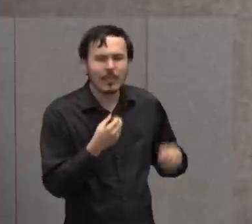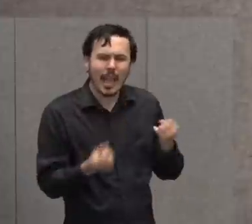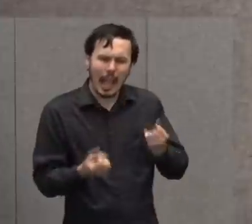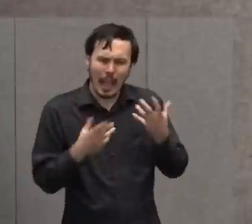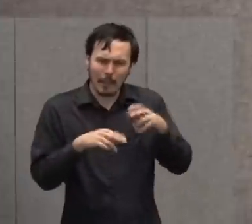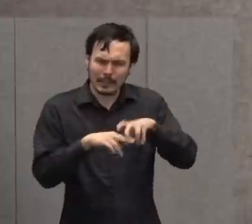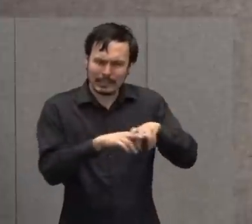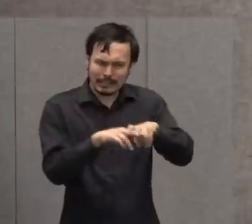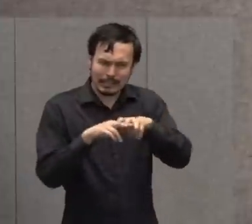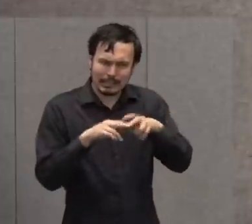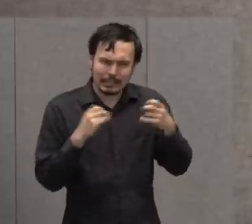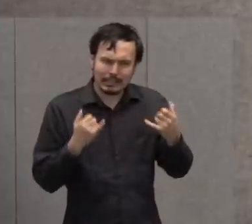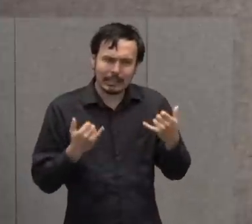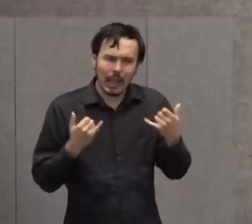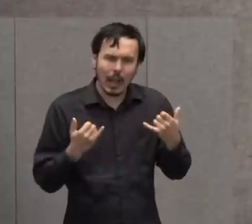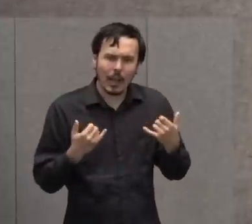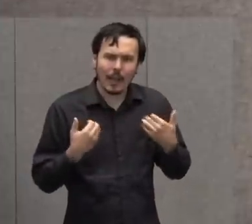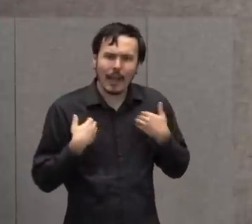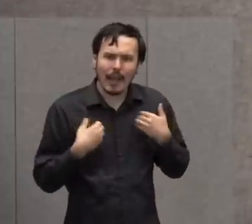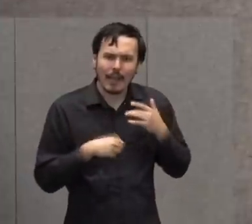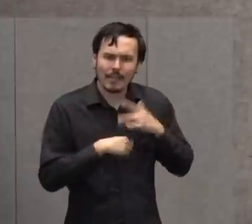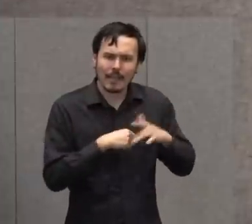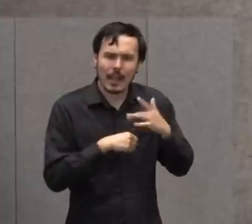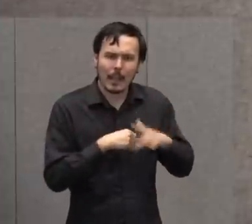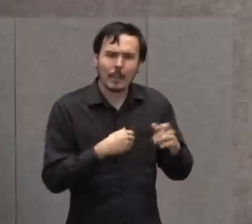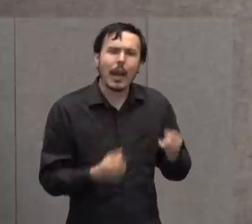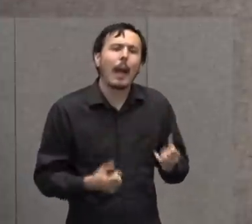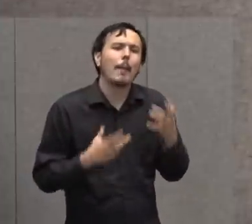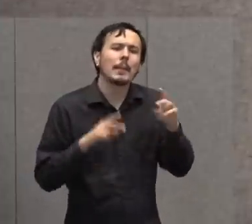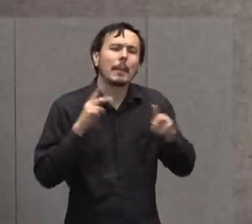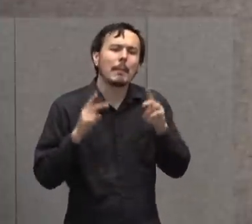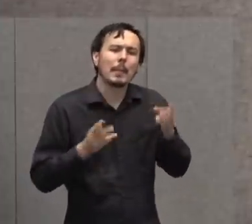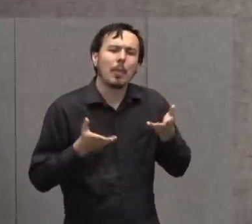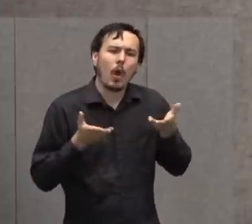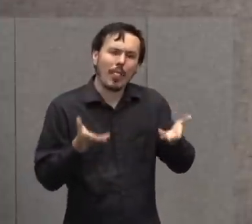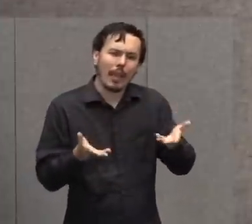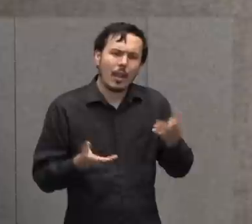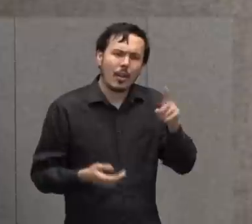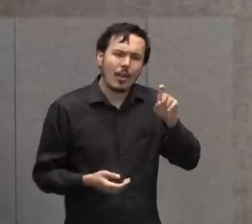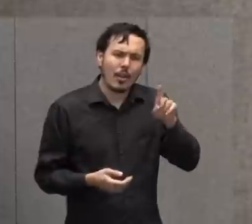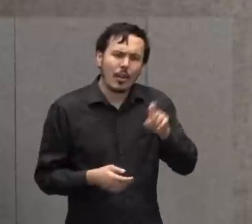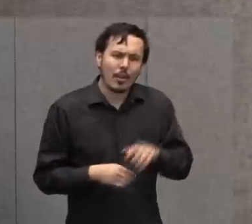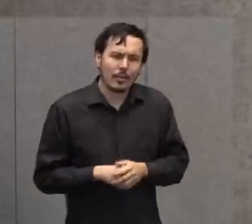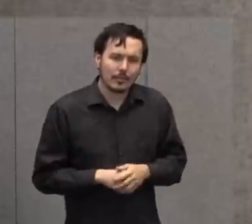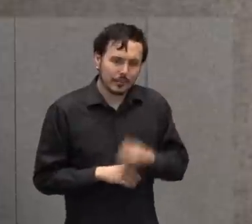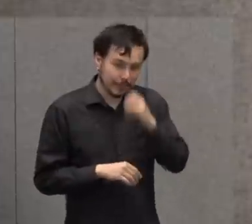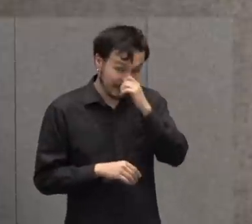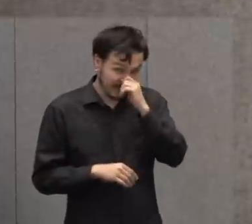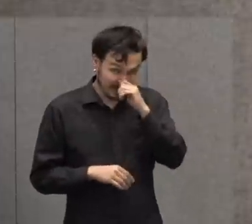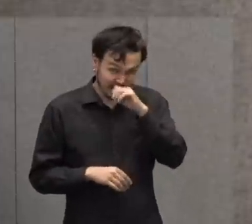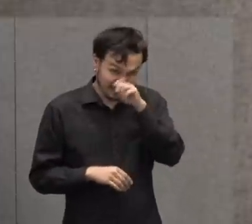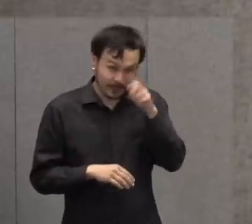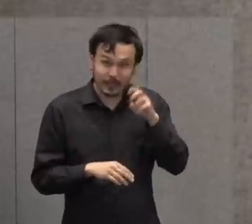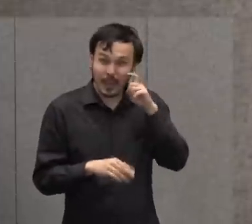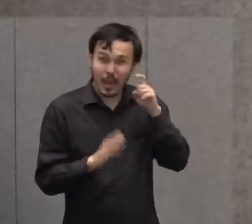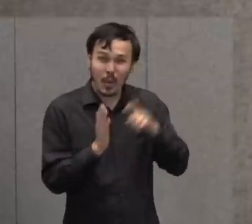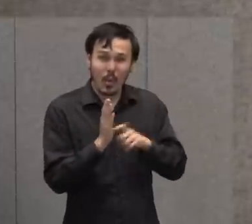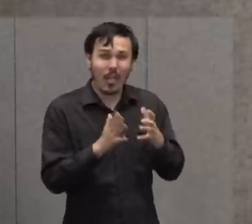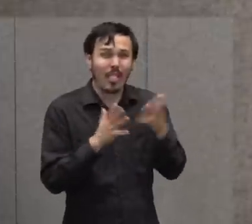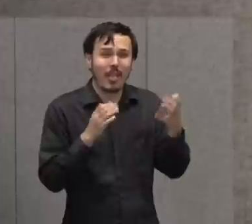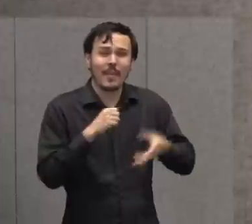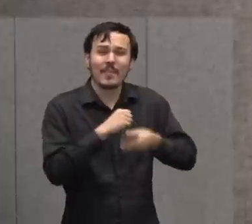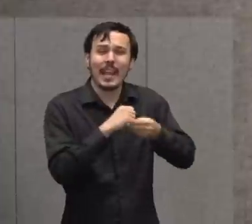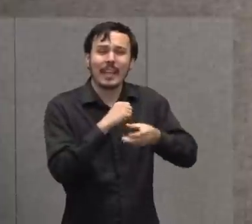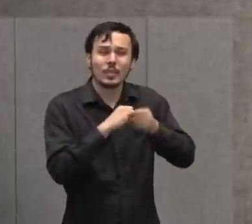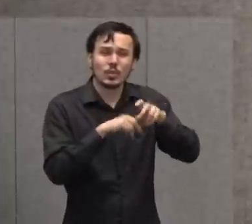seats do they have now for people to sit at? And how many people are there? I notice a lot of extra chairs